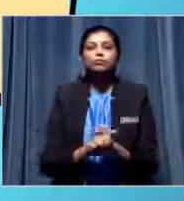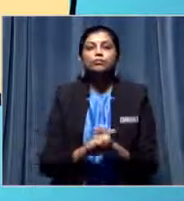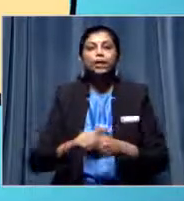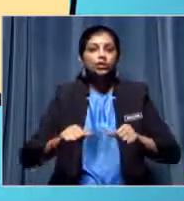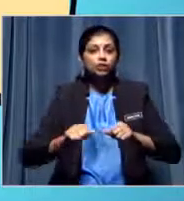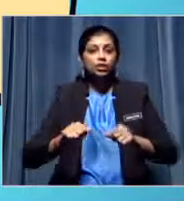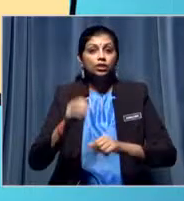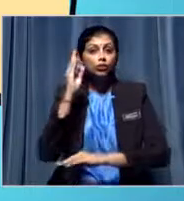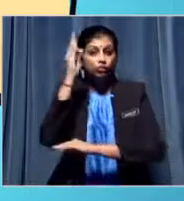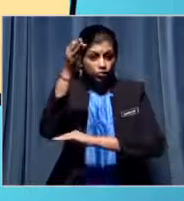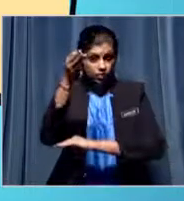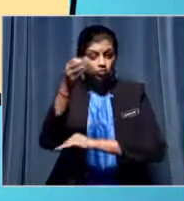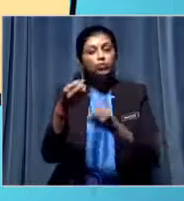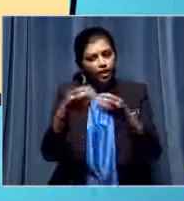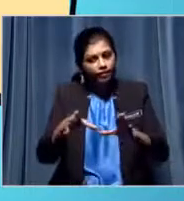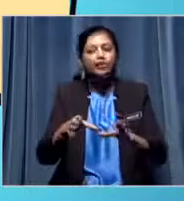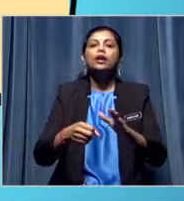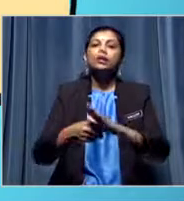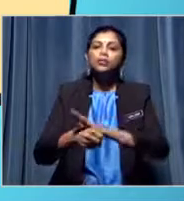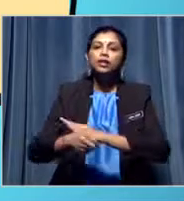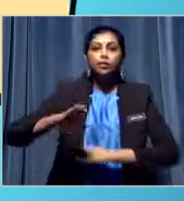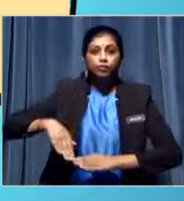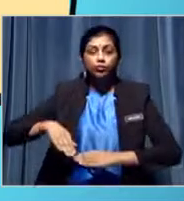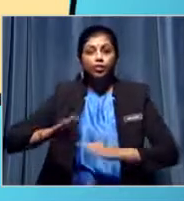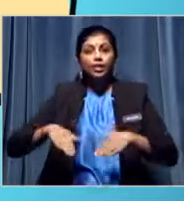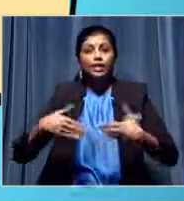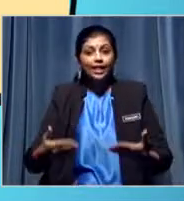completed before another event takes place.